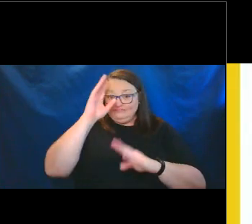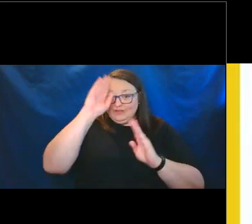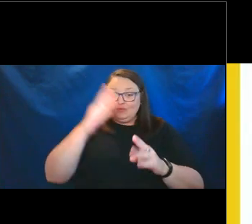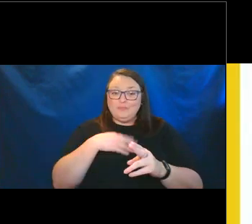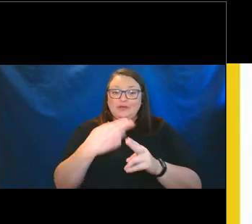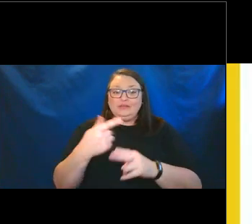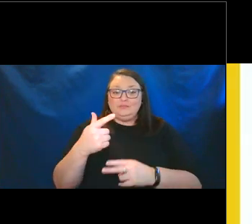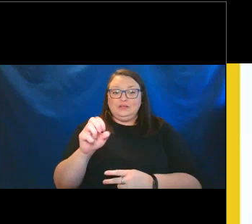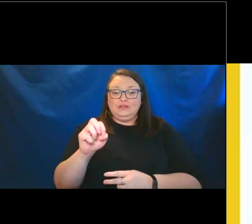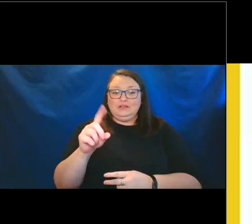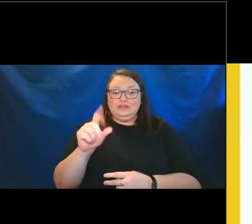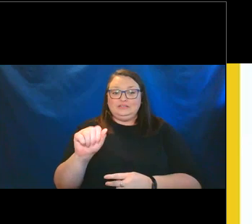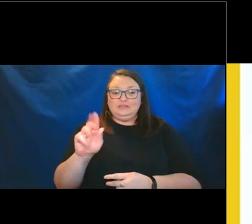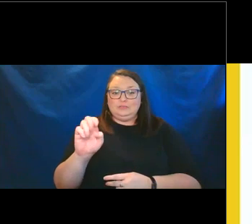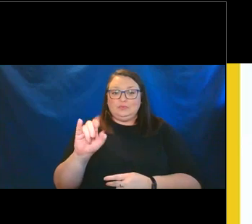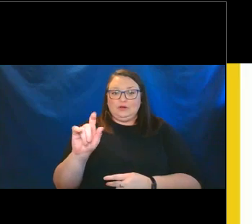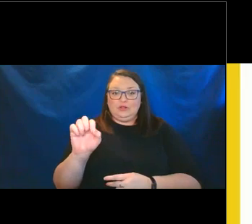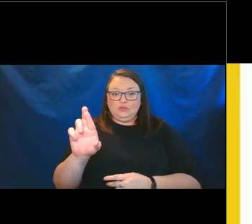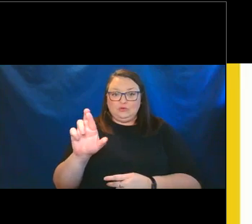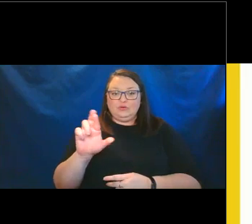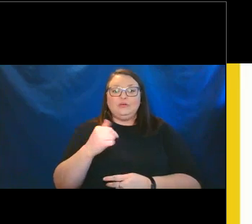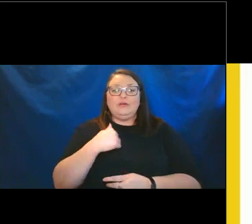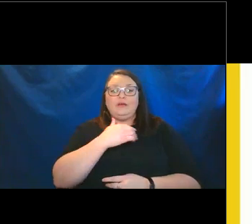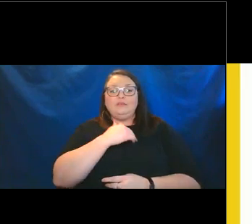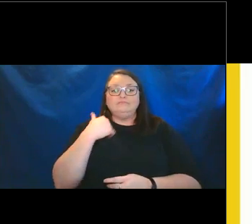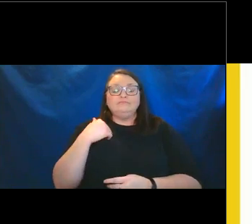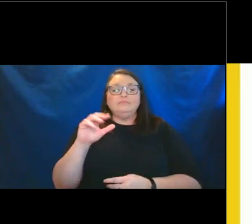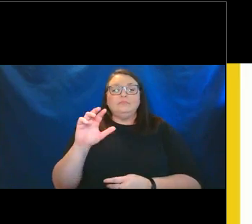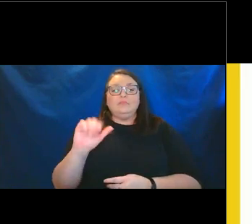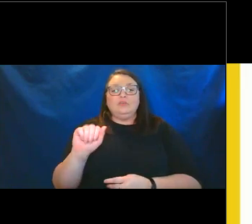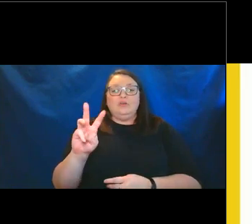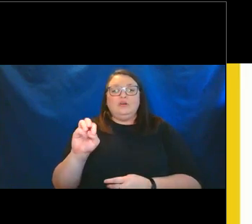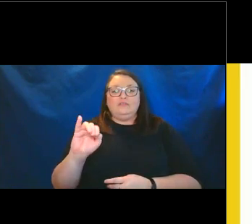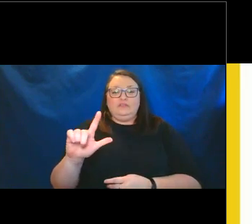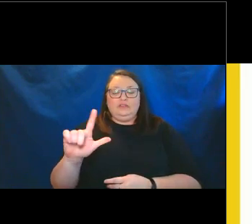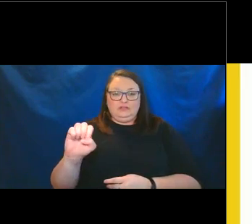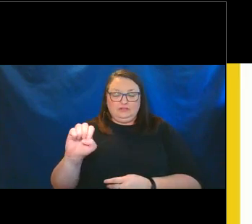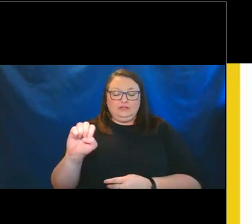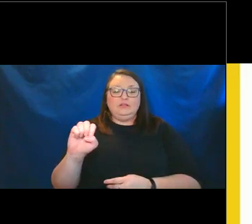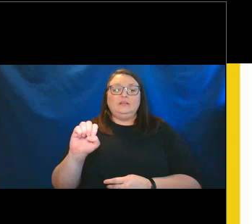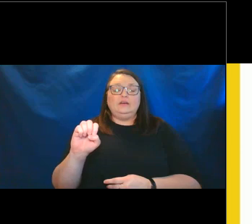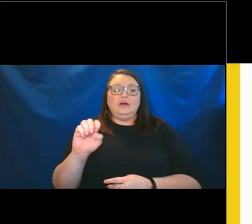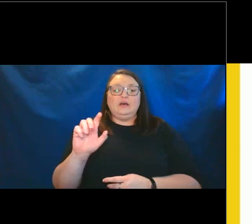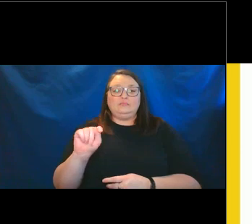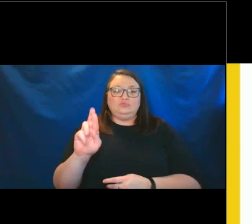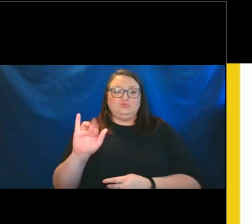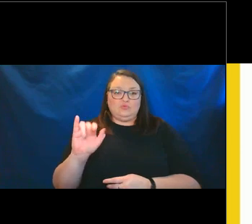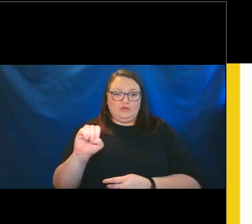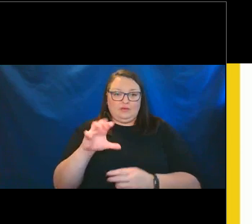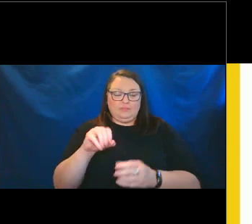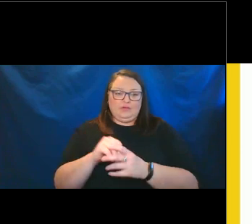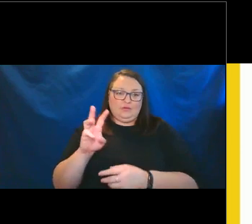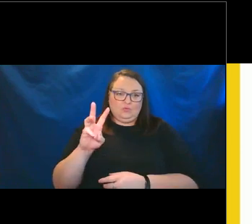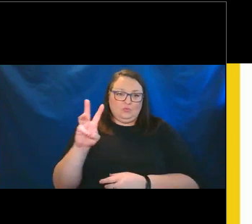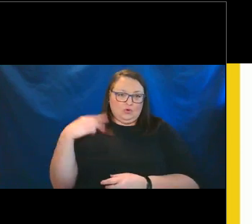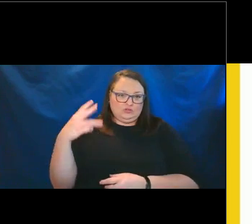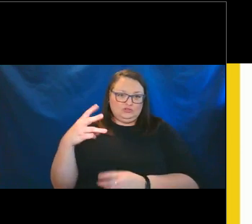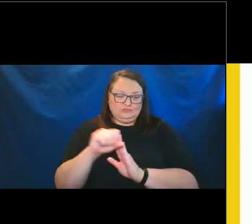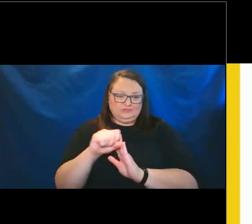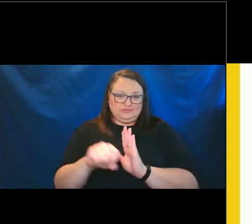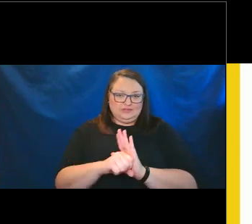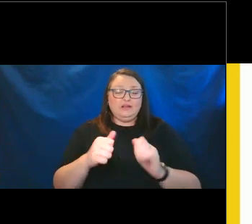Bryler. I am a member of the Colville Confederated Tribes in Washington State. and I live